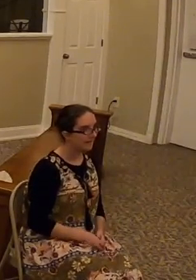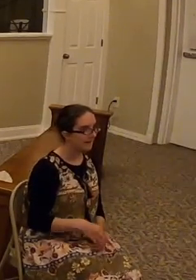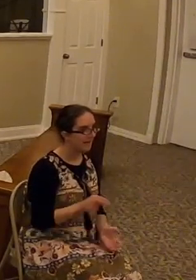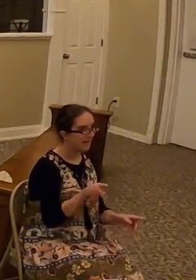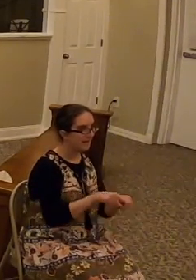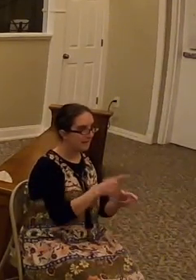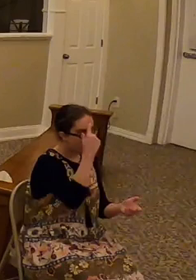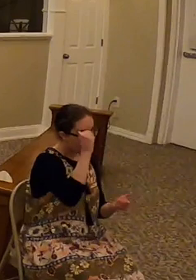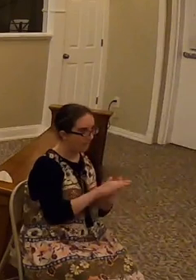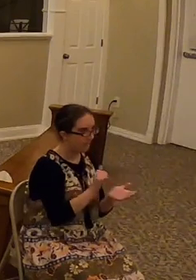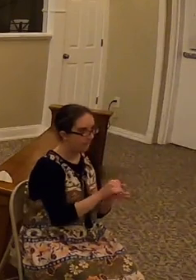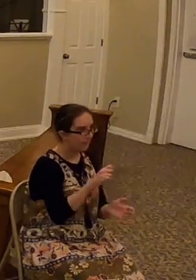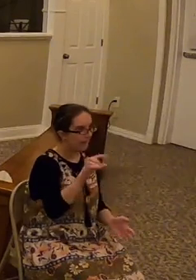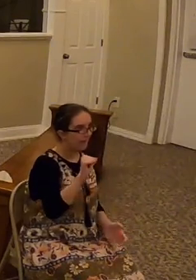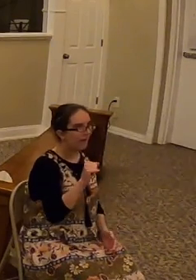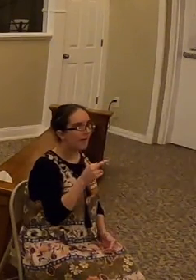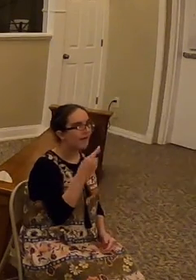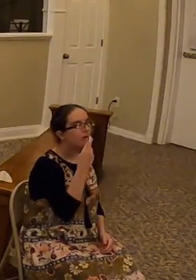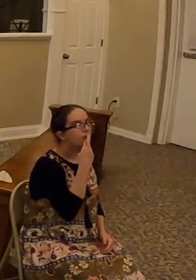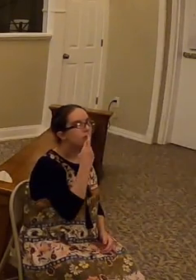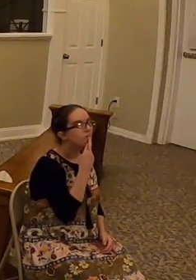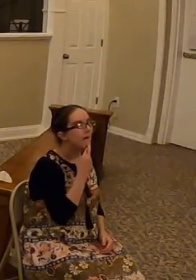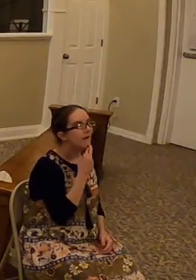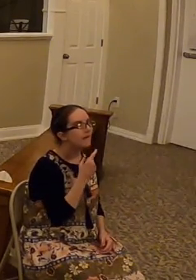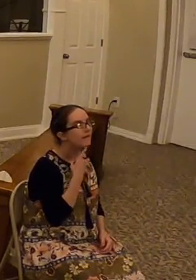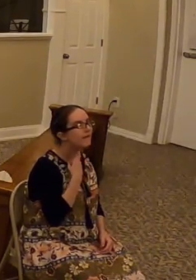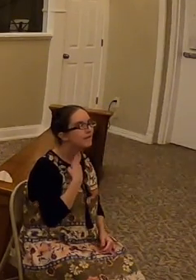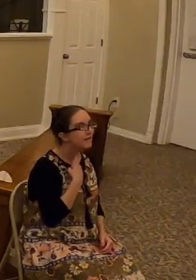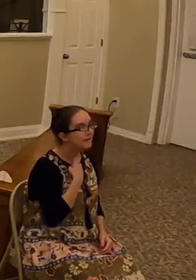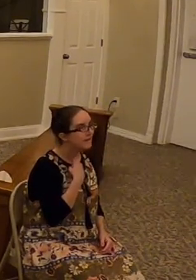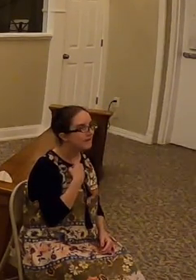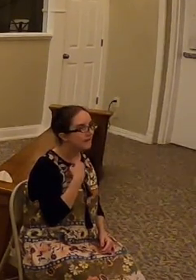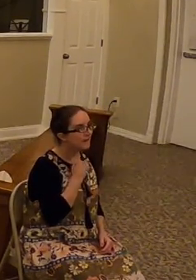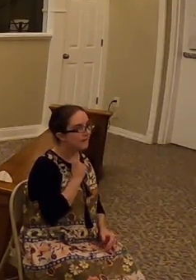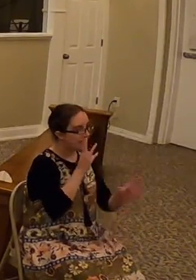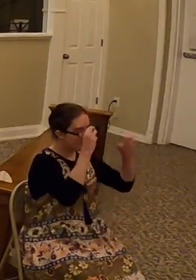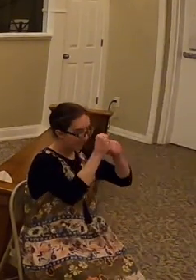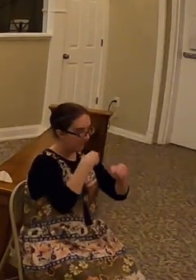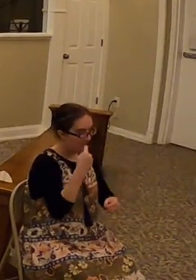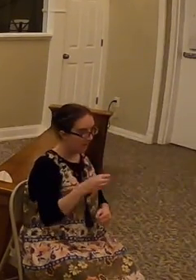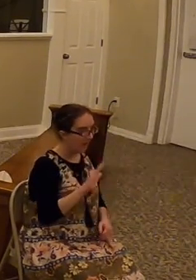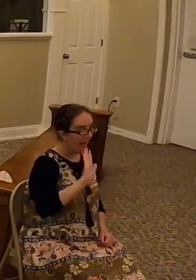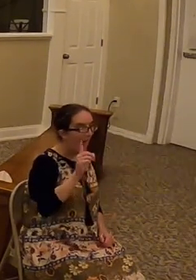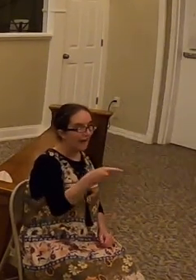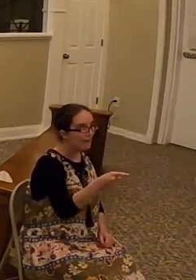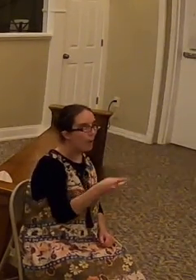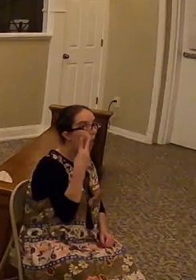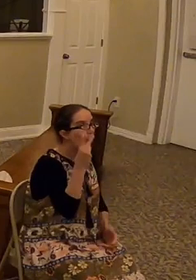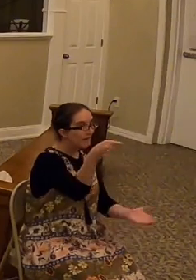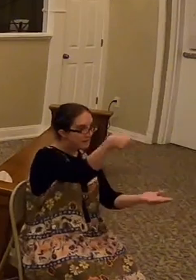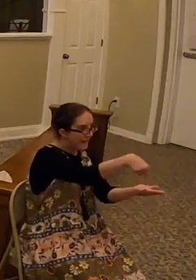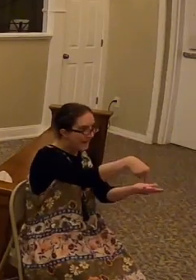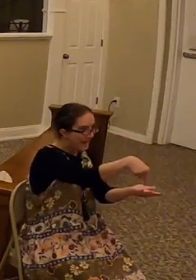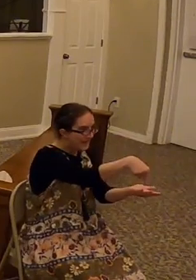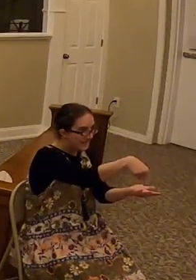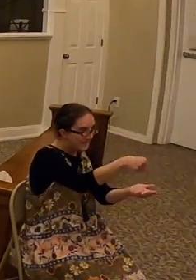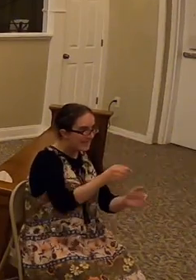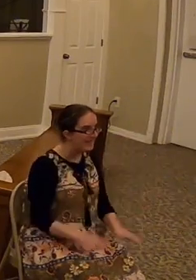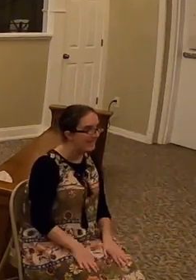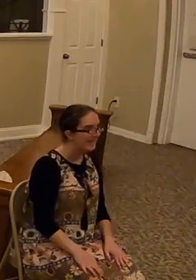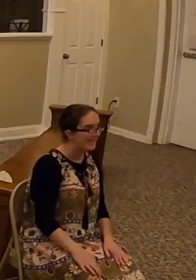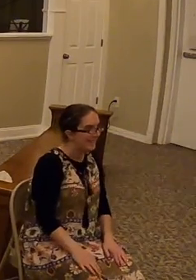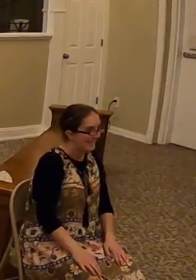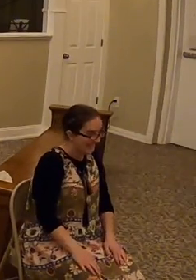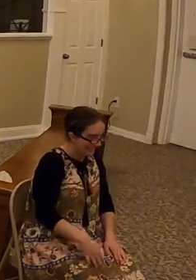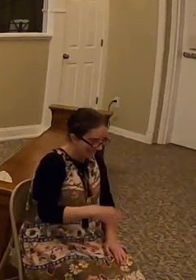But I still believe that Elijah's a redneck. Because the next thing I imagine he said was, "Hey, y'all, watch this."